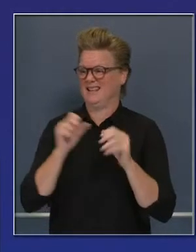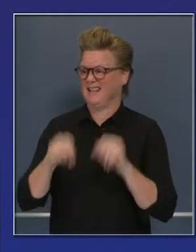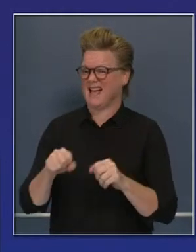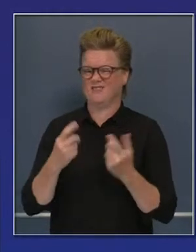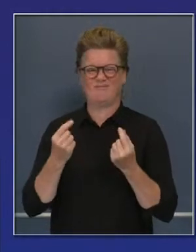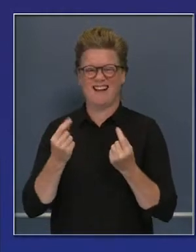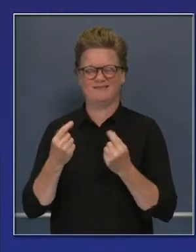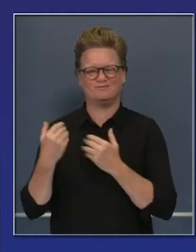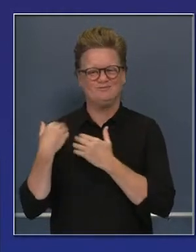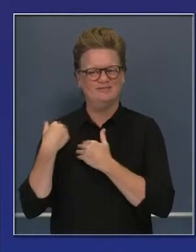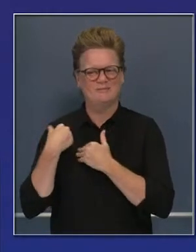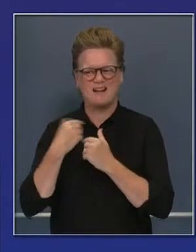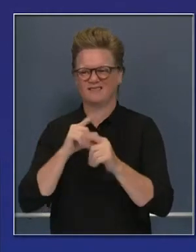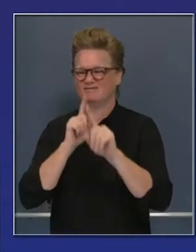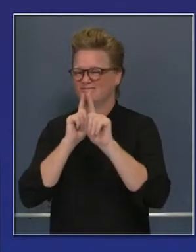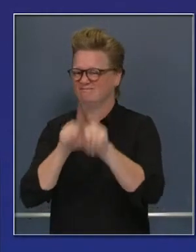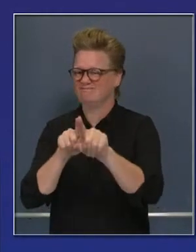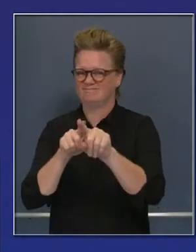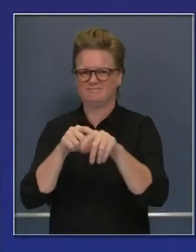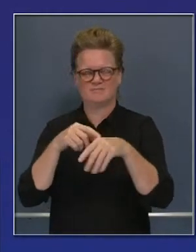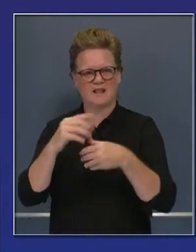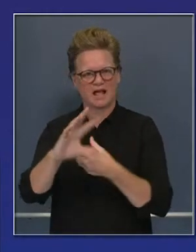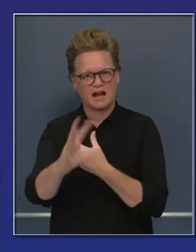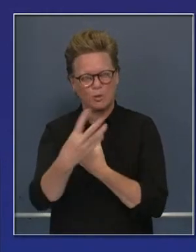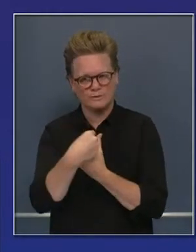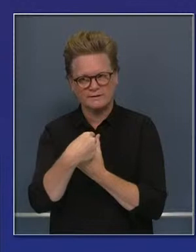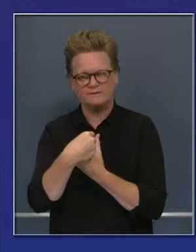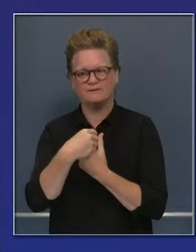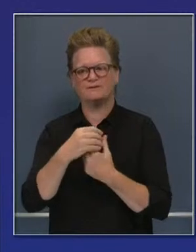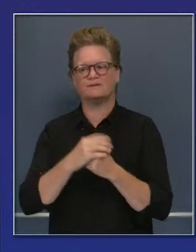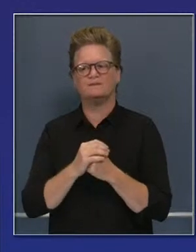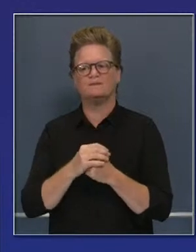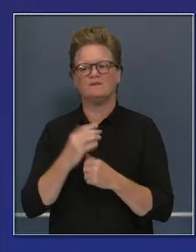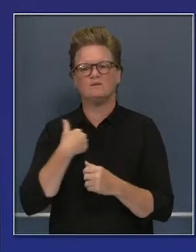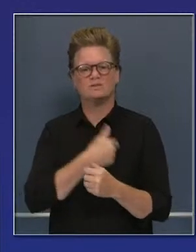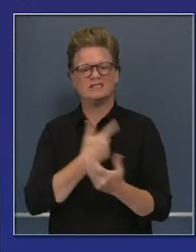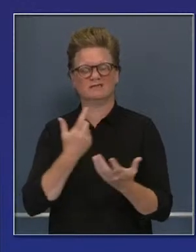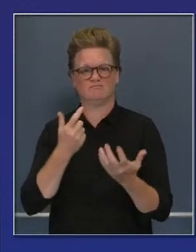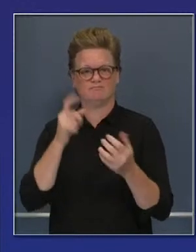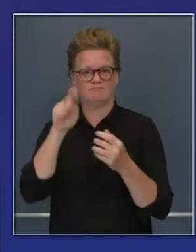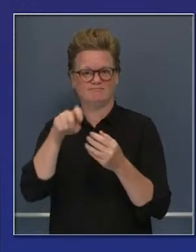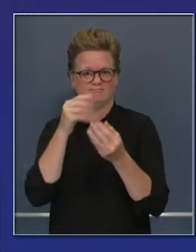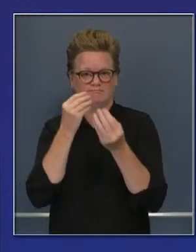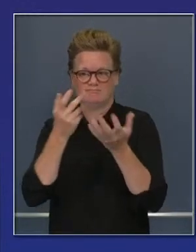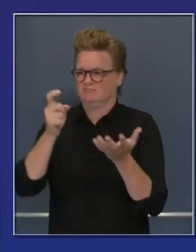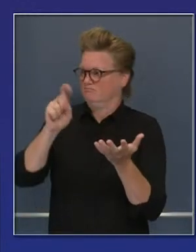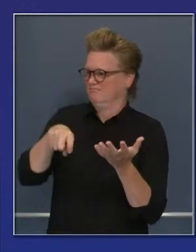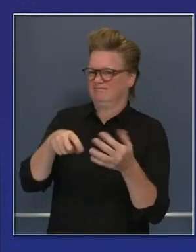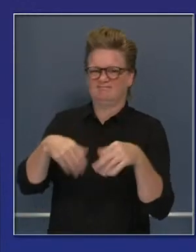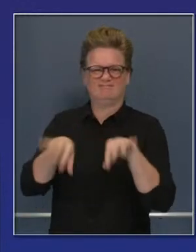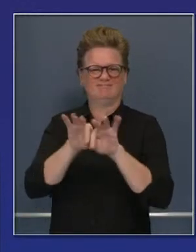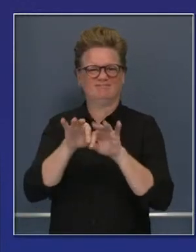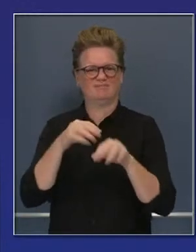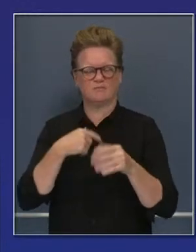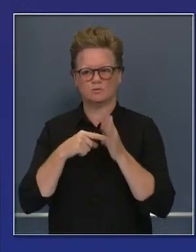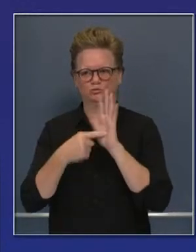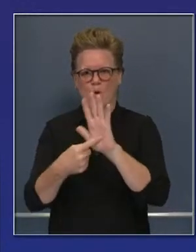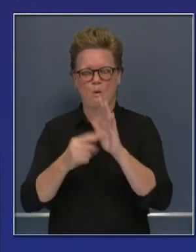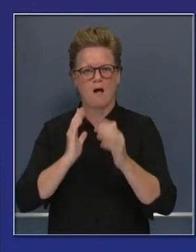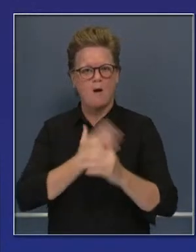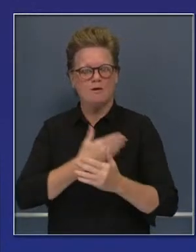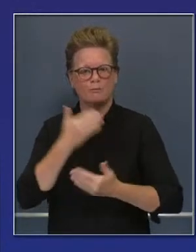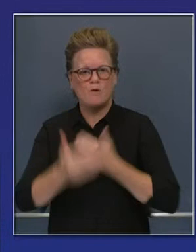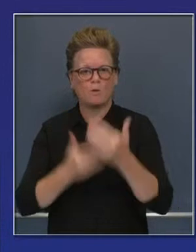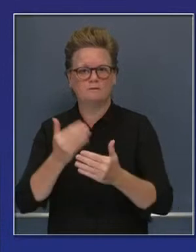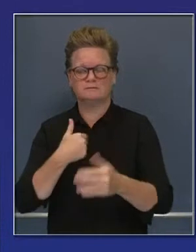inclusive as we should be under these circumstances, but progress being made as it relates to taming